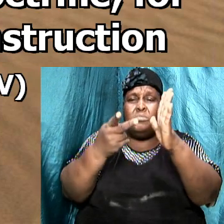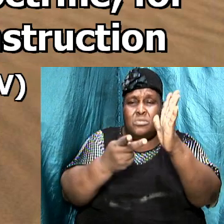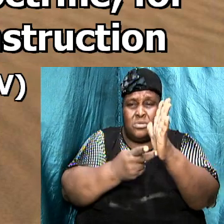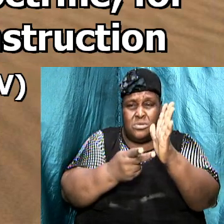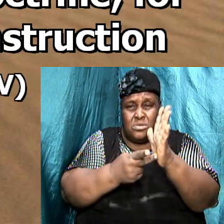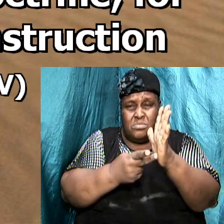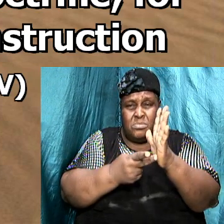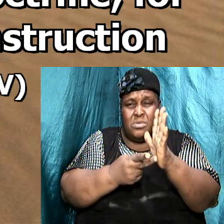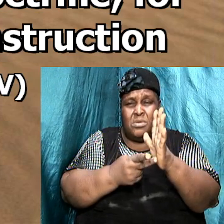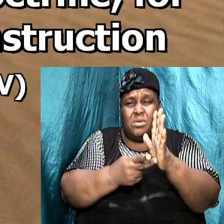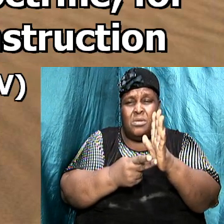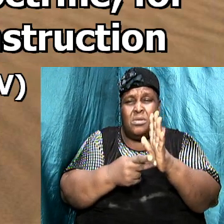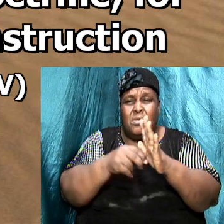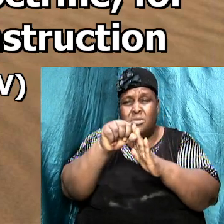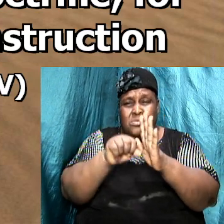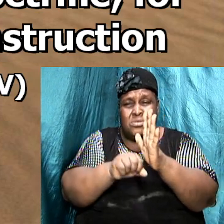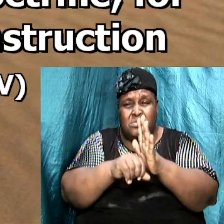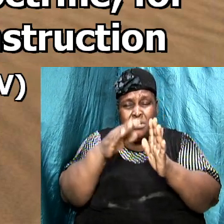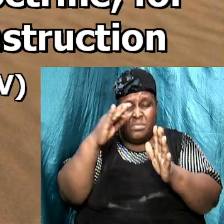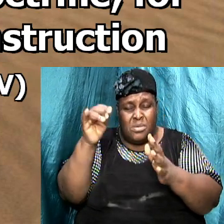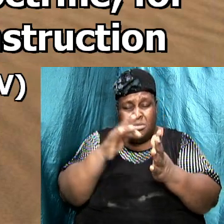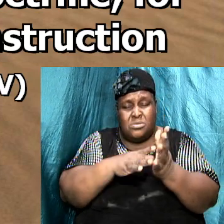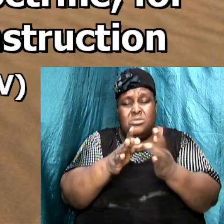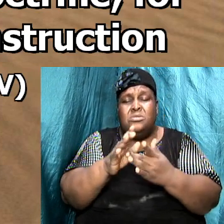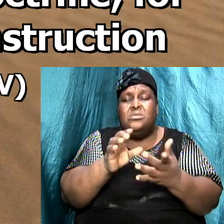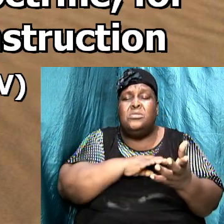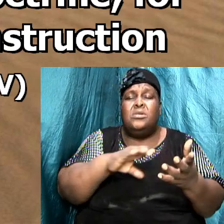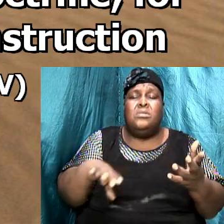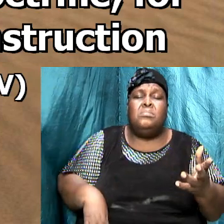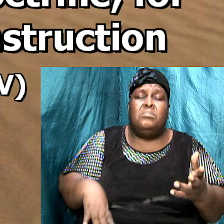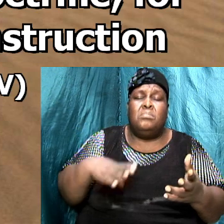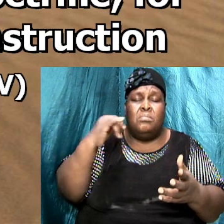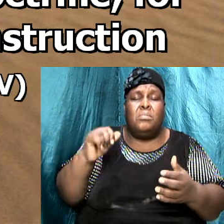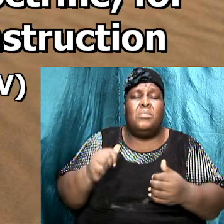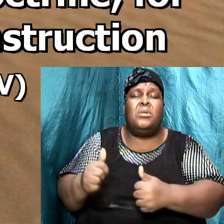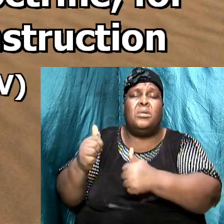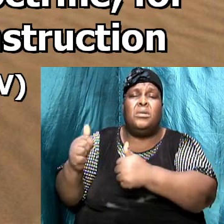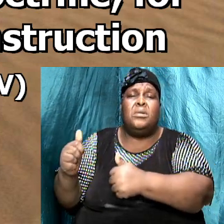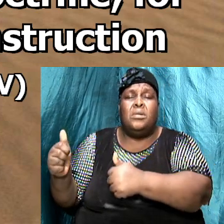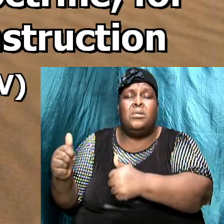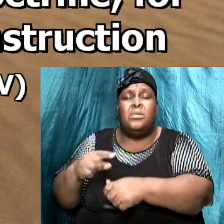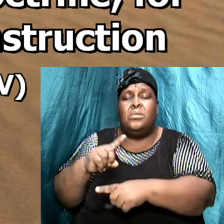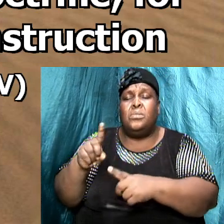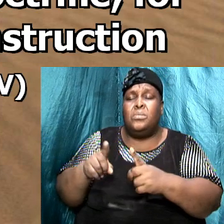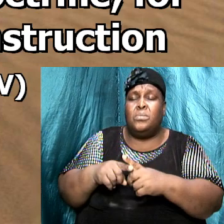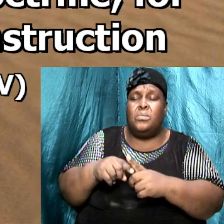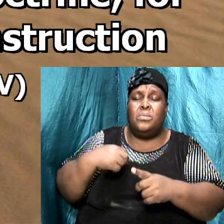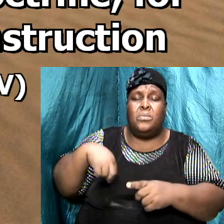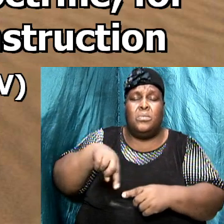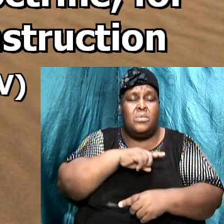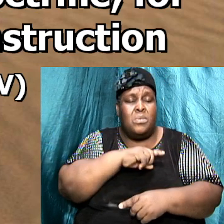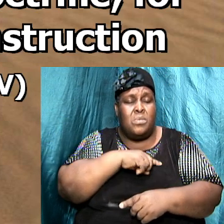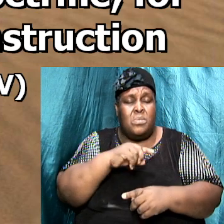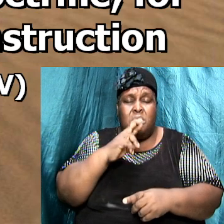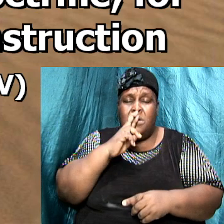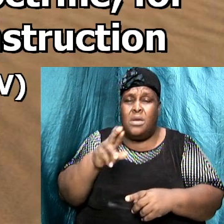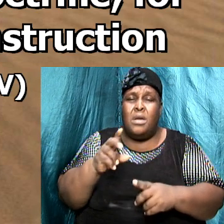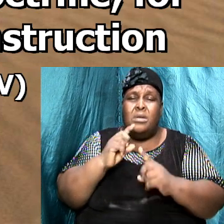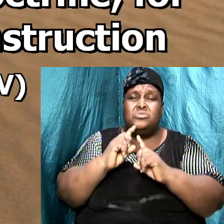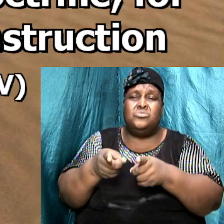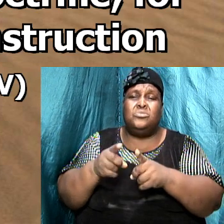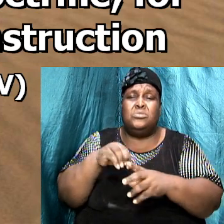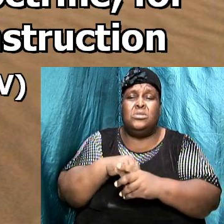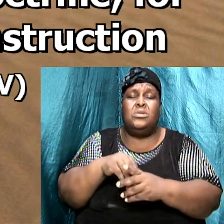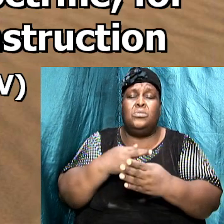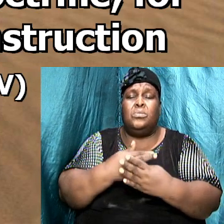down in scripture by Jesus Christ and by the apostles, we are instructing in righteousness. We